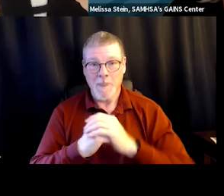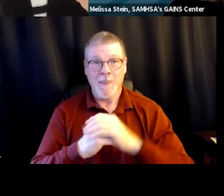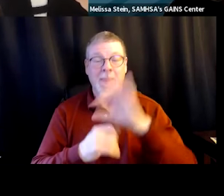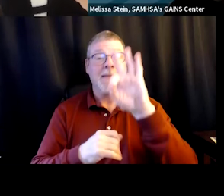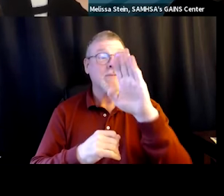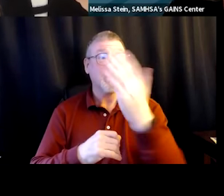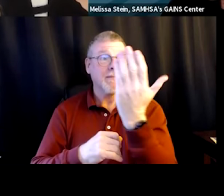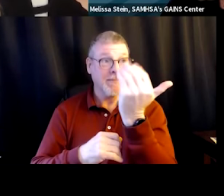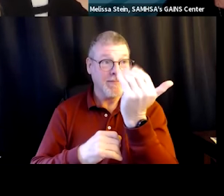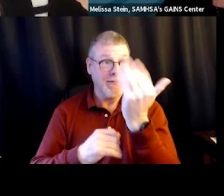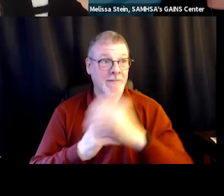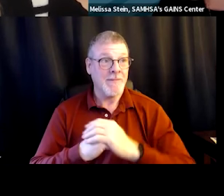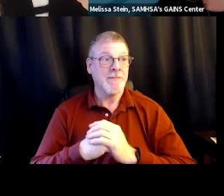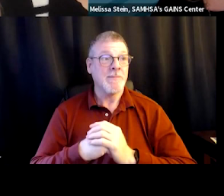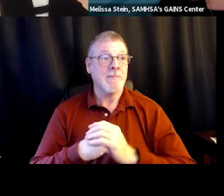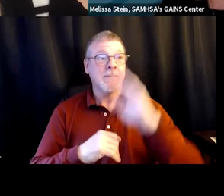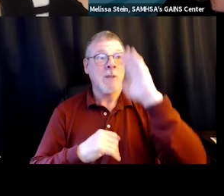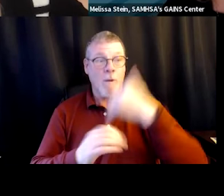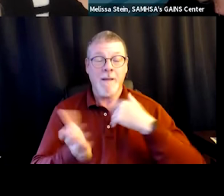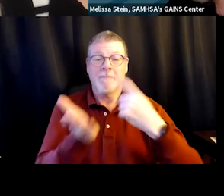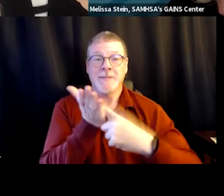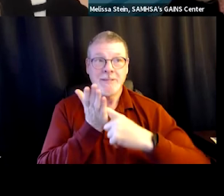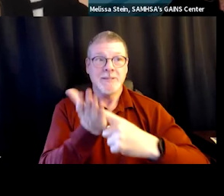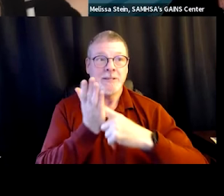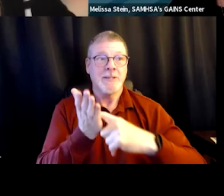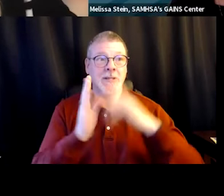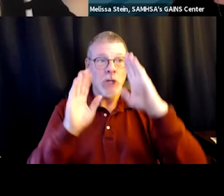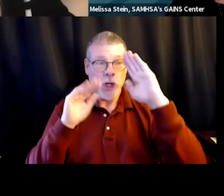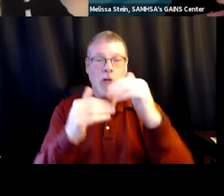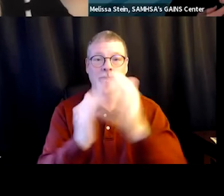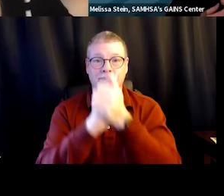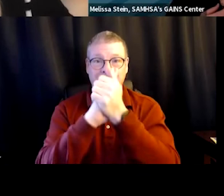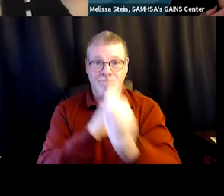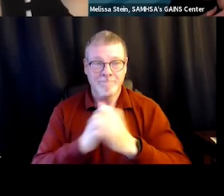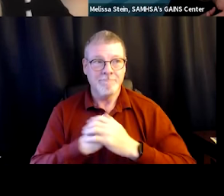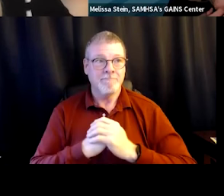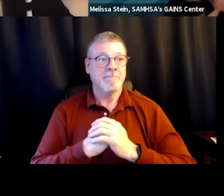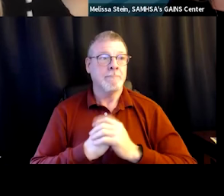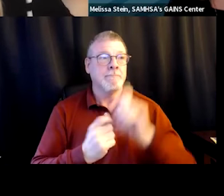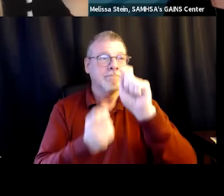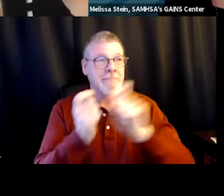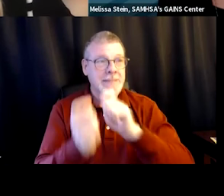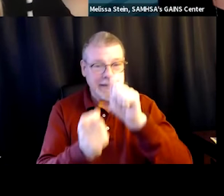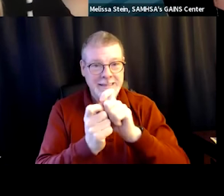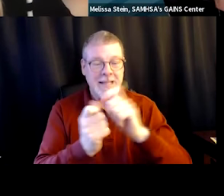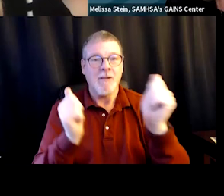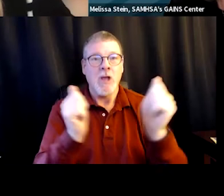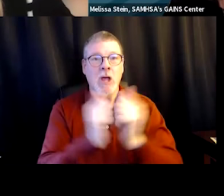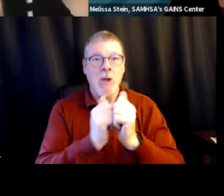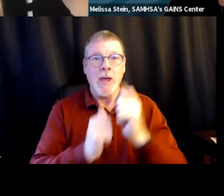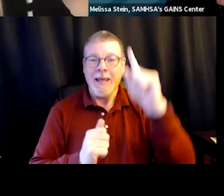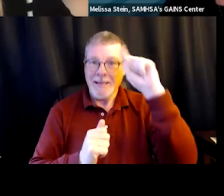February 15th. We are going to have a discussion focused on competency, specific for people